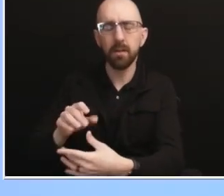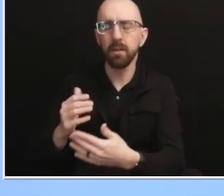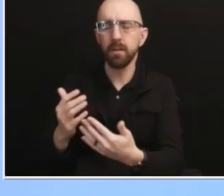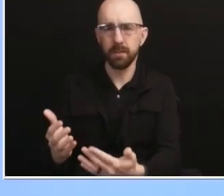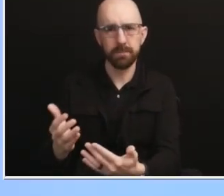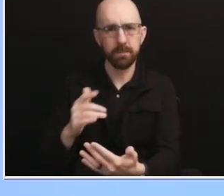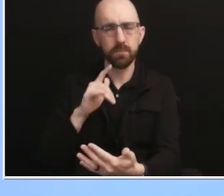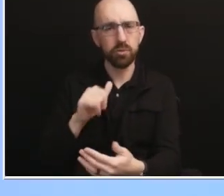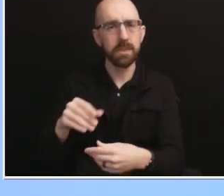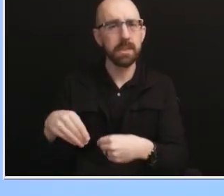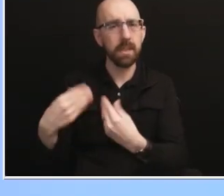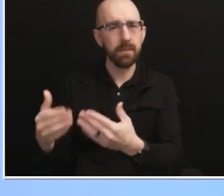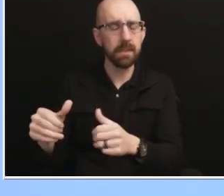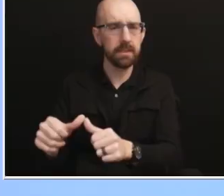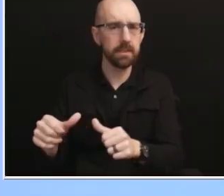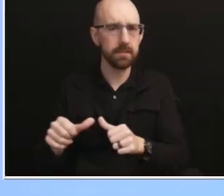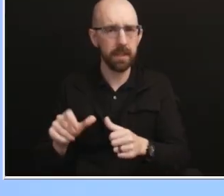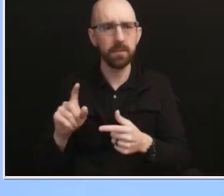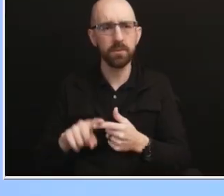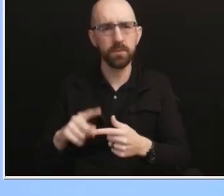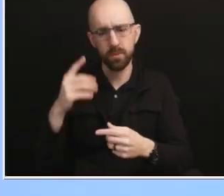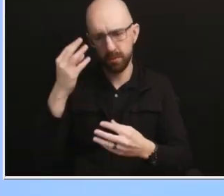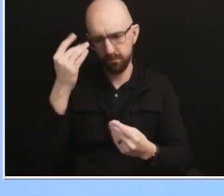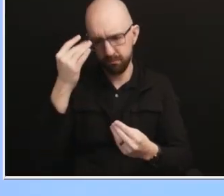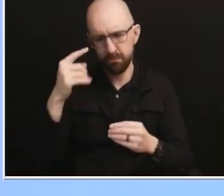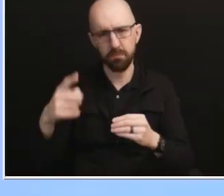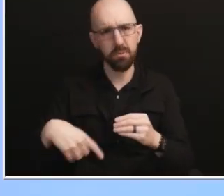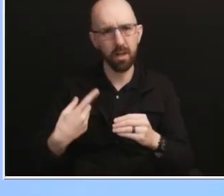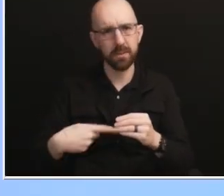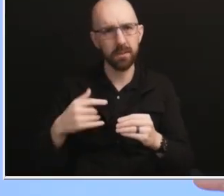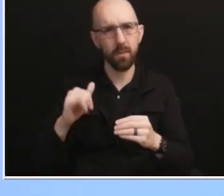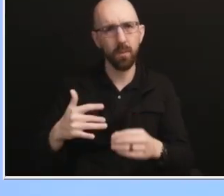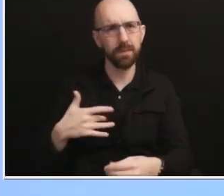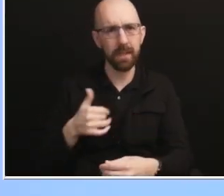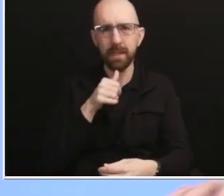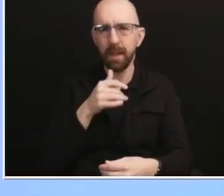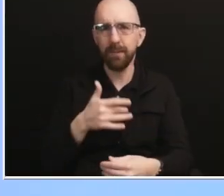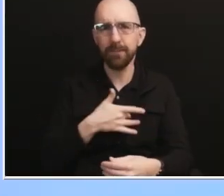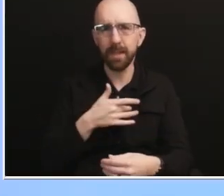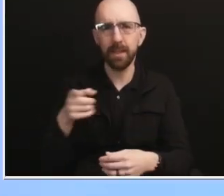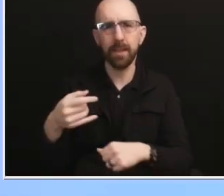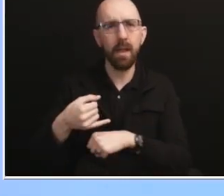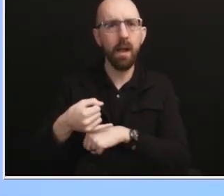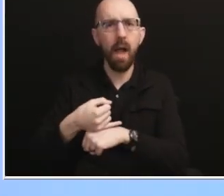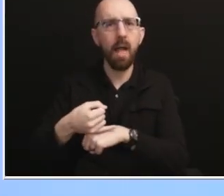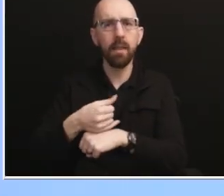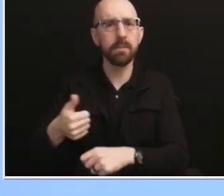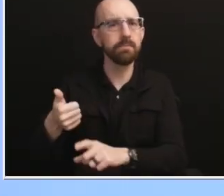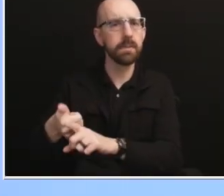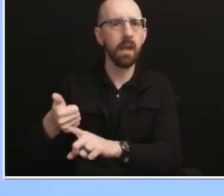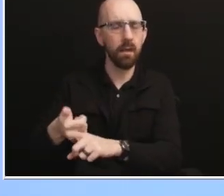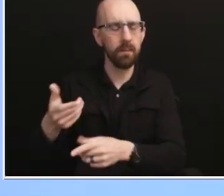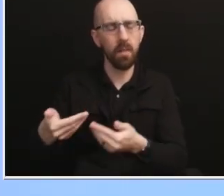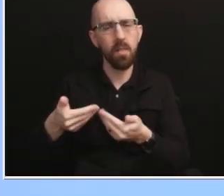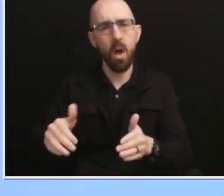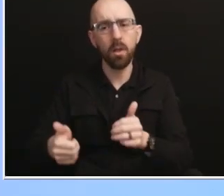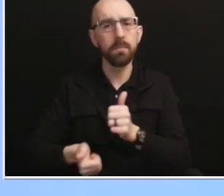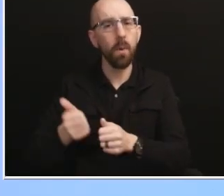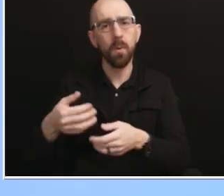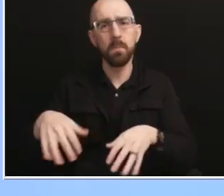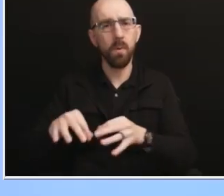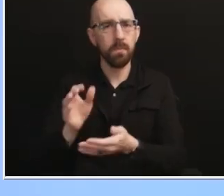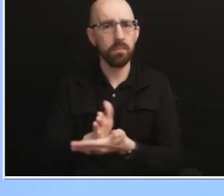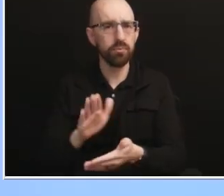them a space to process those feelings, not making them feel like they're on an island. They've lost the most important person in their life, and